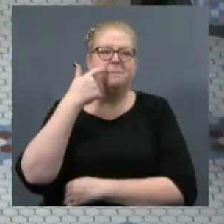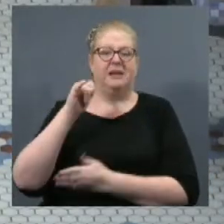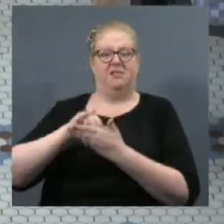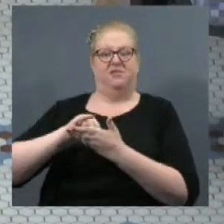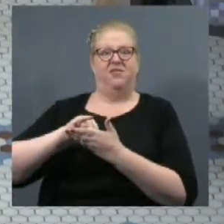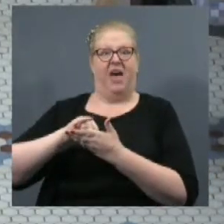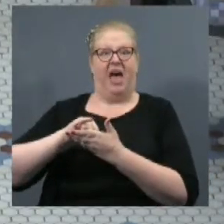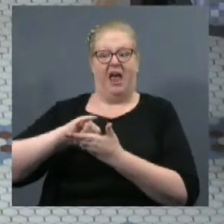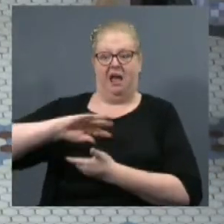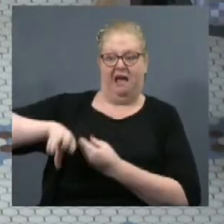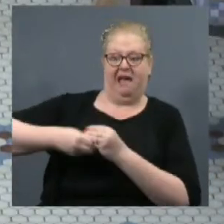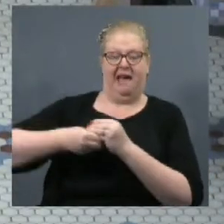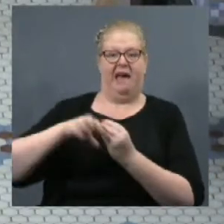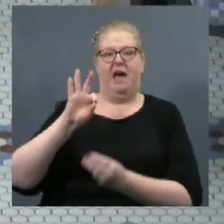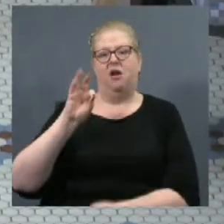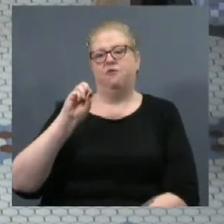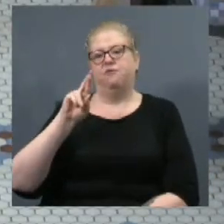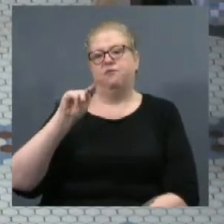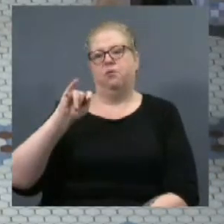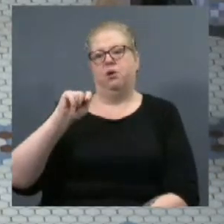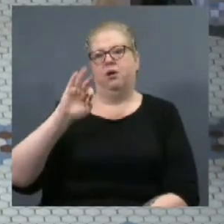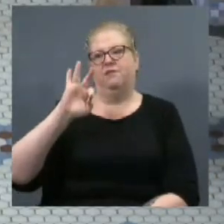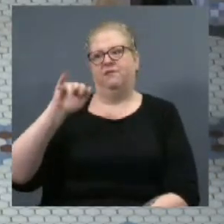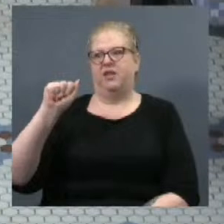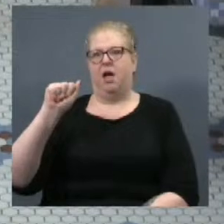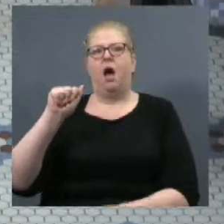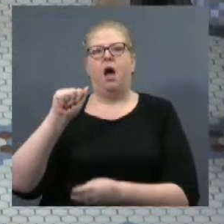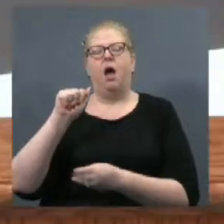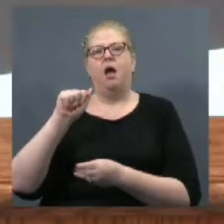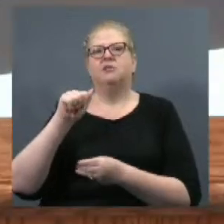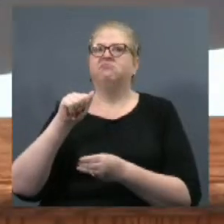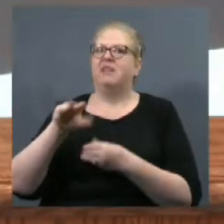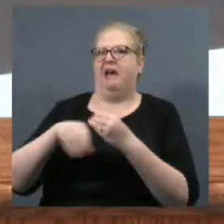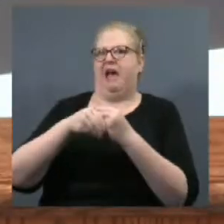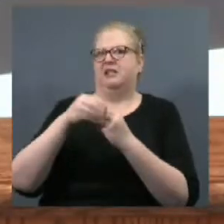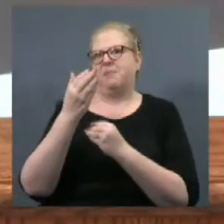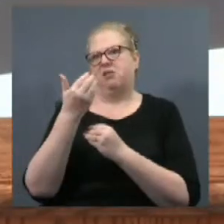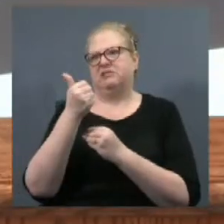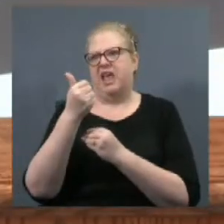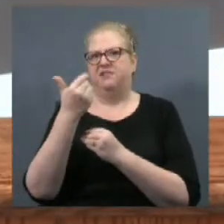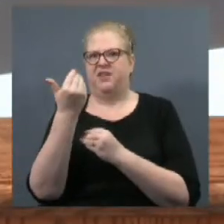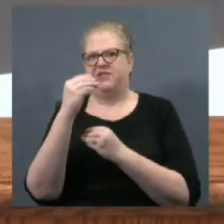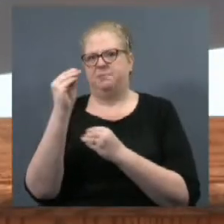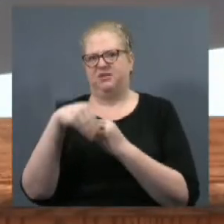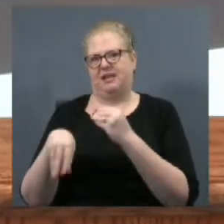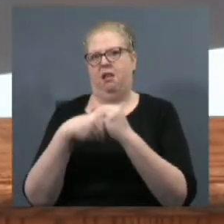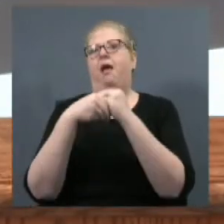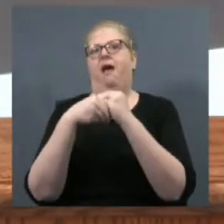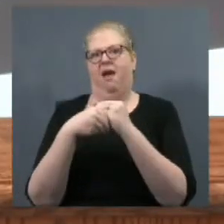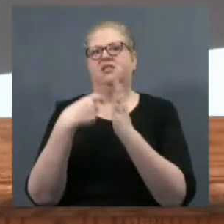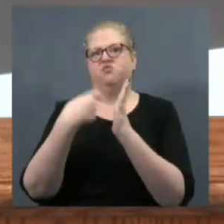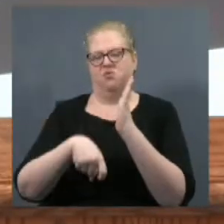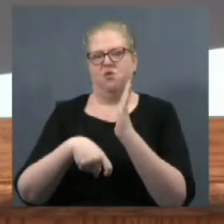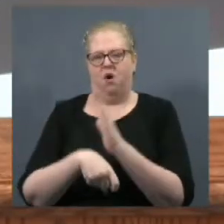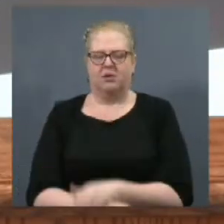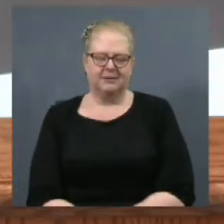to the cost to add that additive. So one of the things I would ask is that since this map is